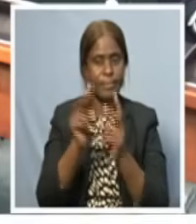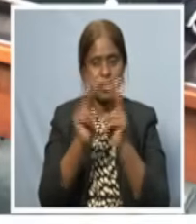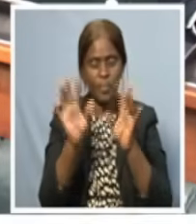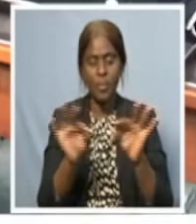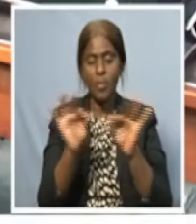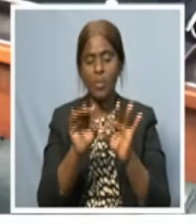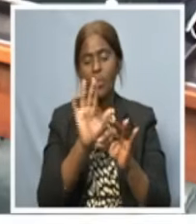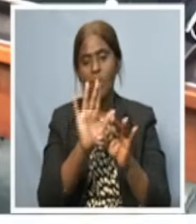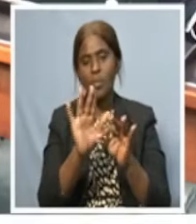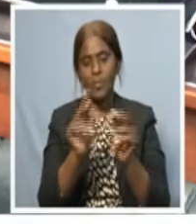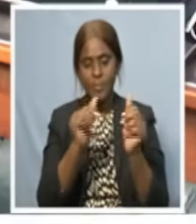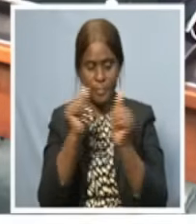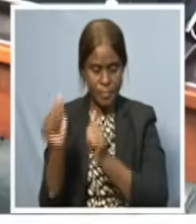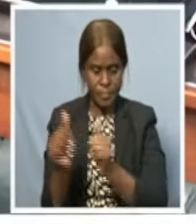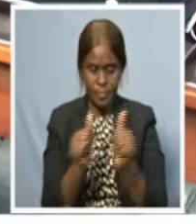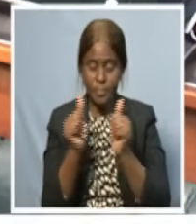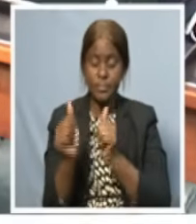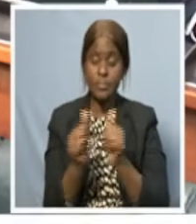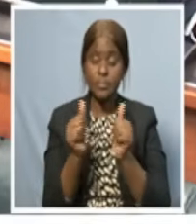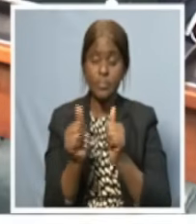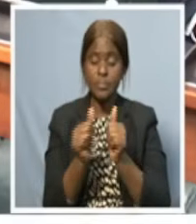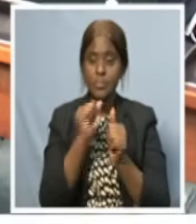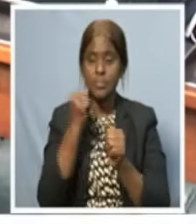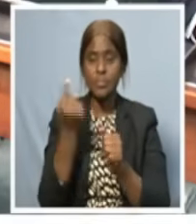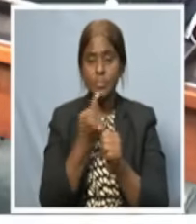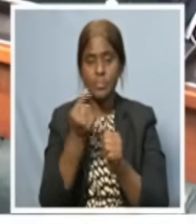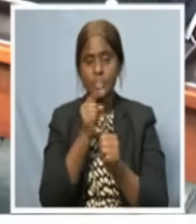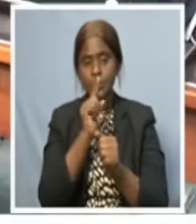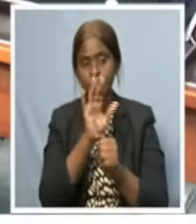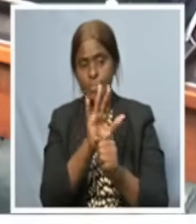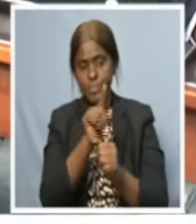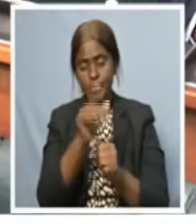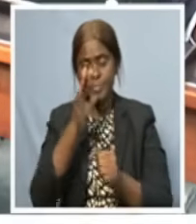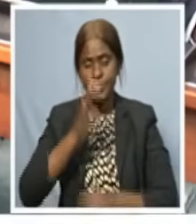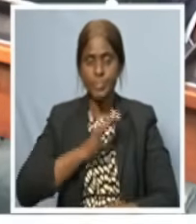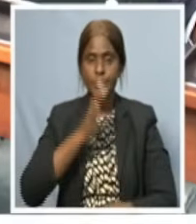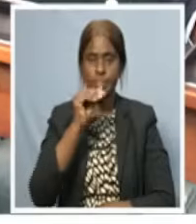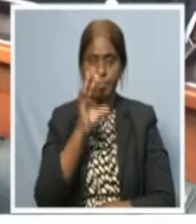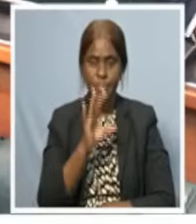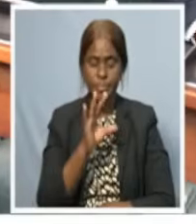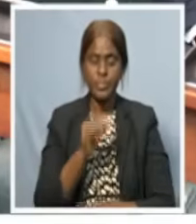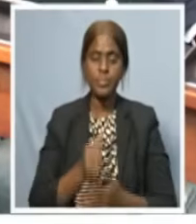kind of activity. Not only that, Madam Speaker,